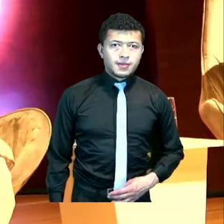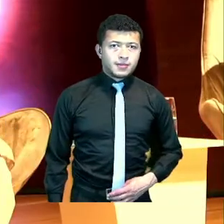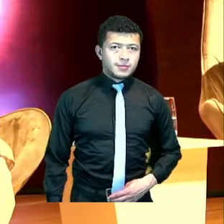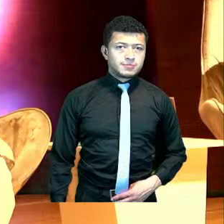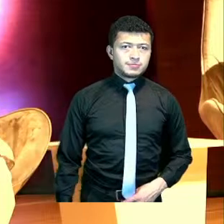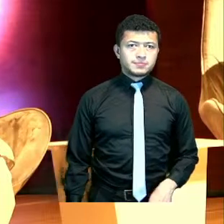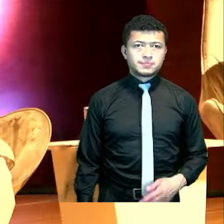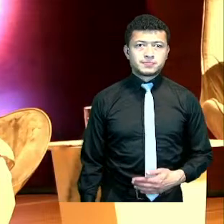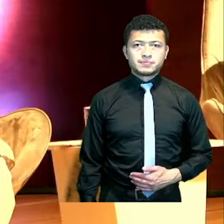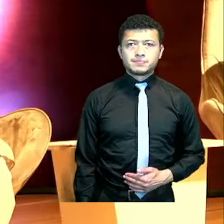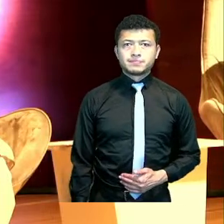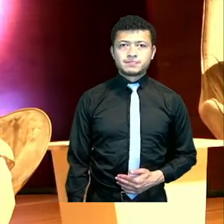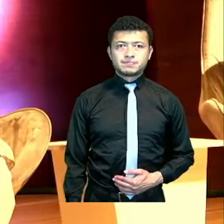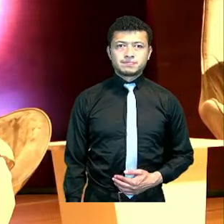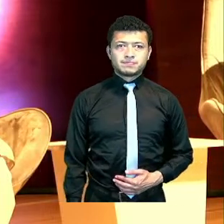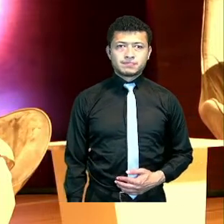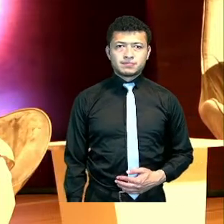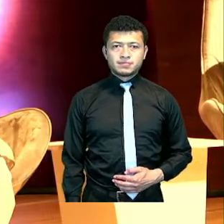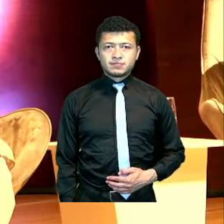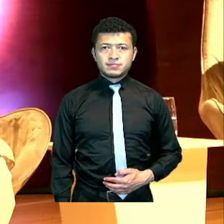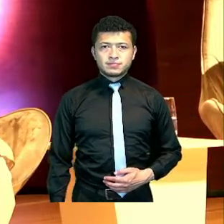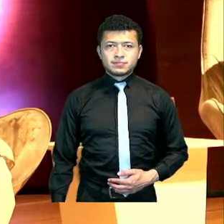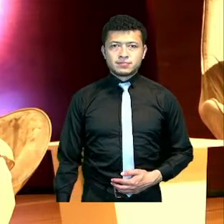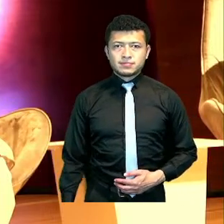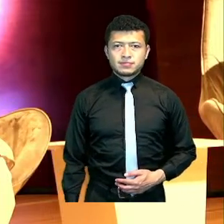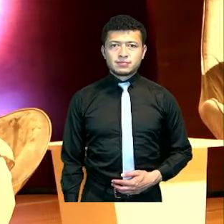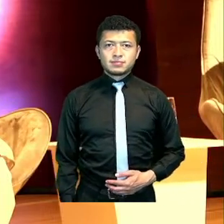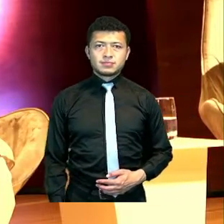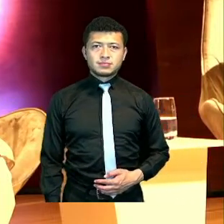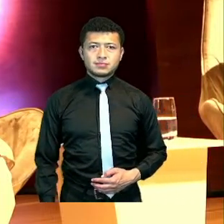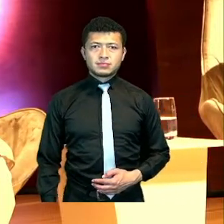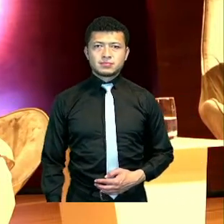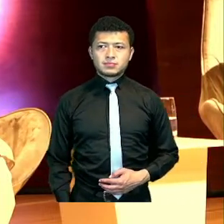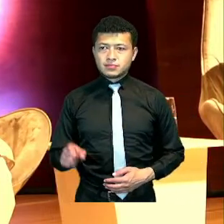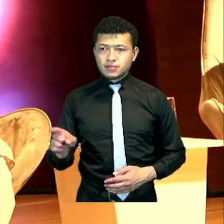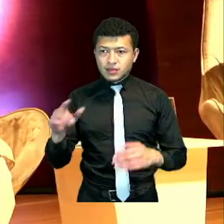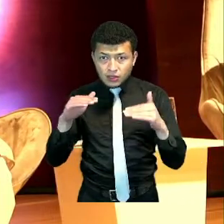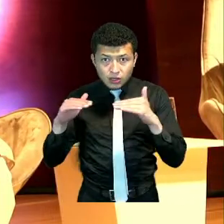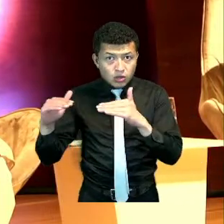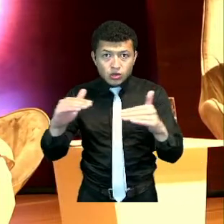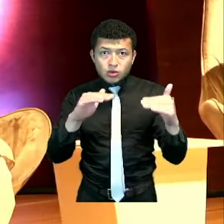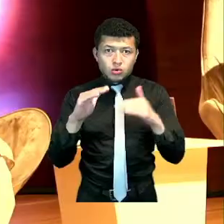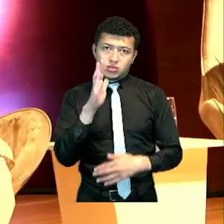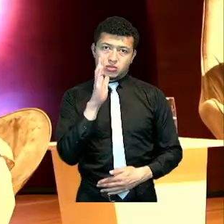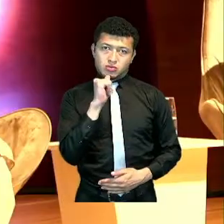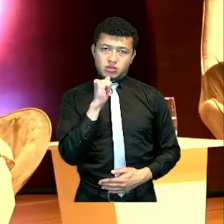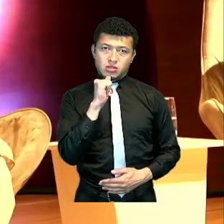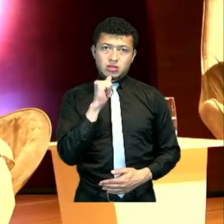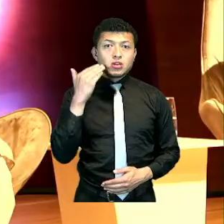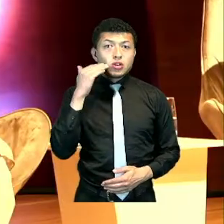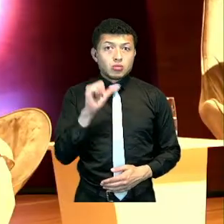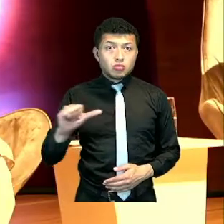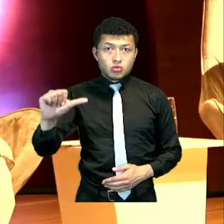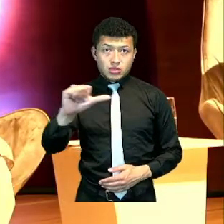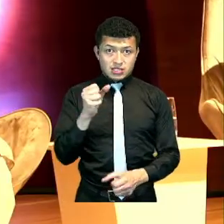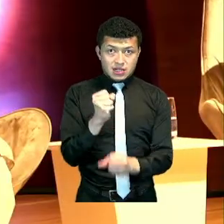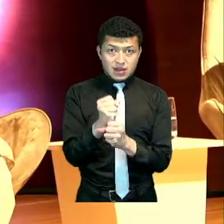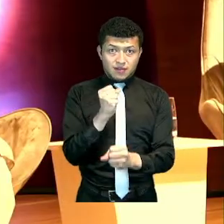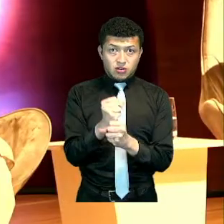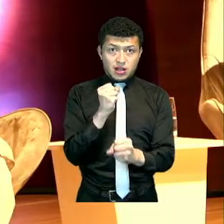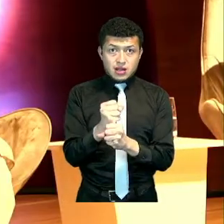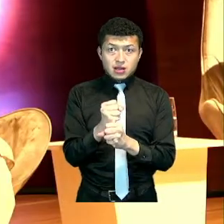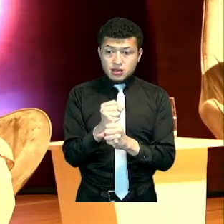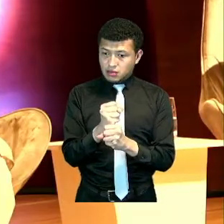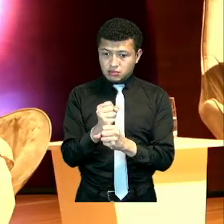time breaking into, when we find that our young girls are being trafficked because they're just looking